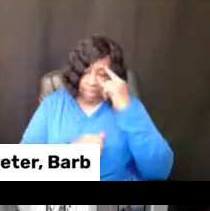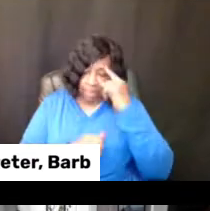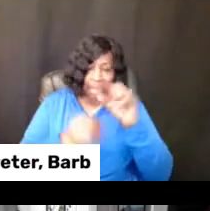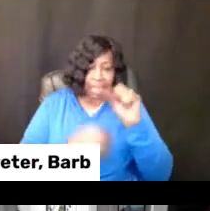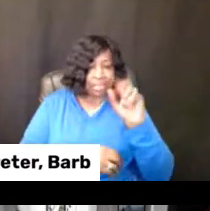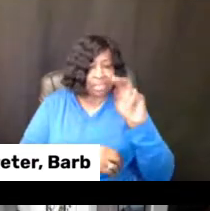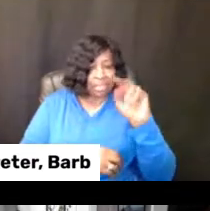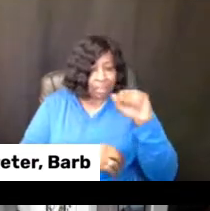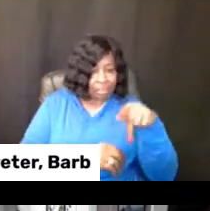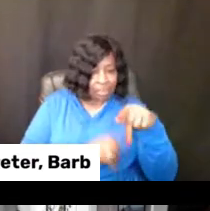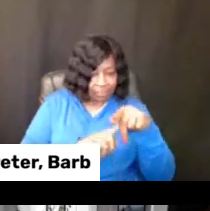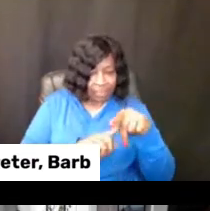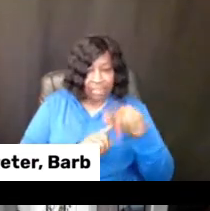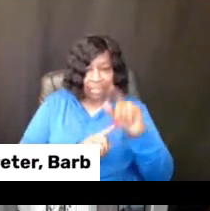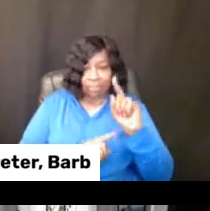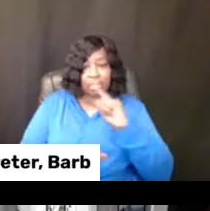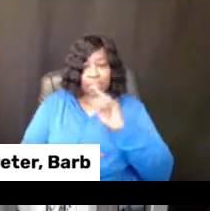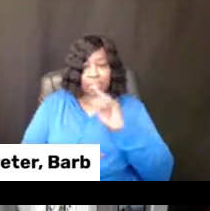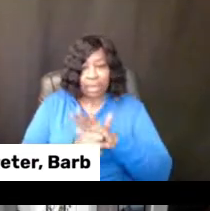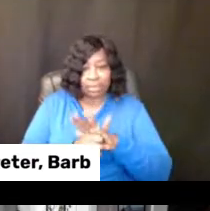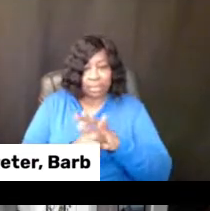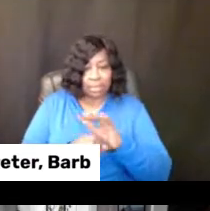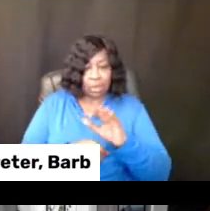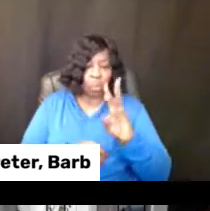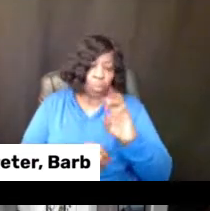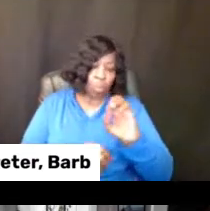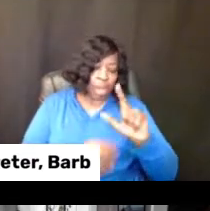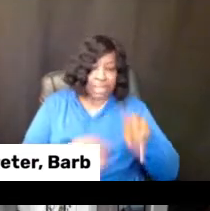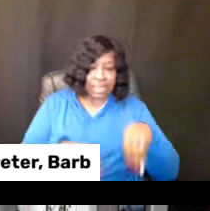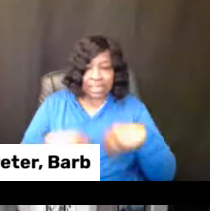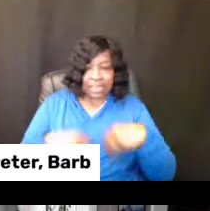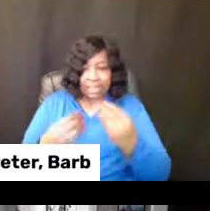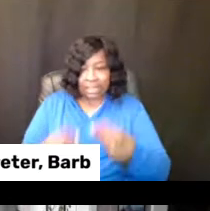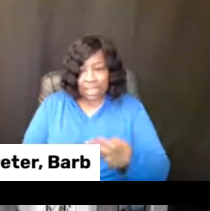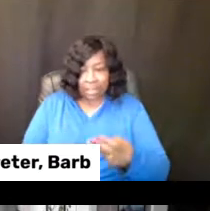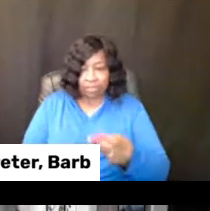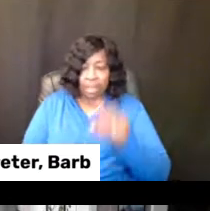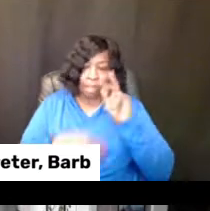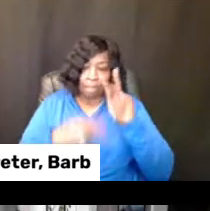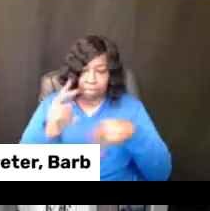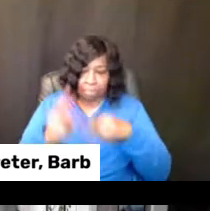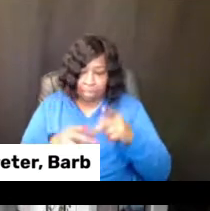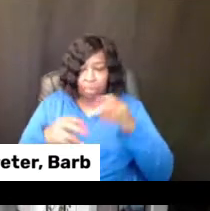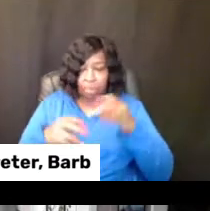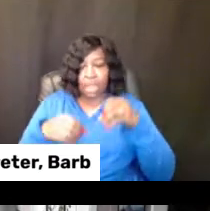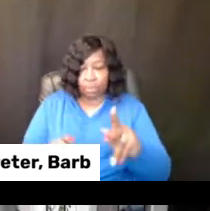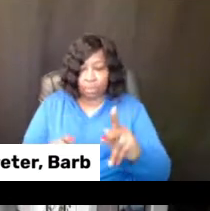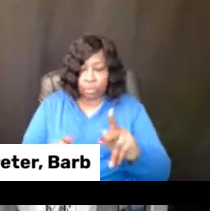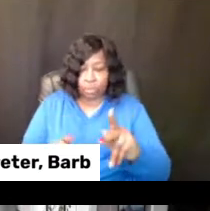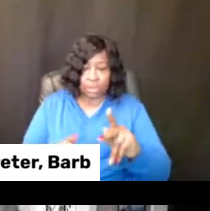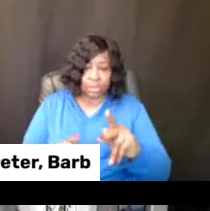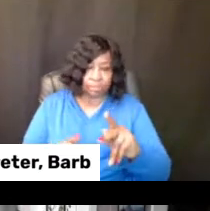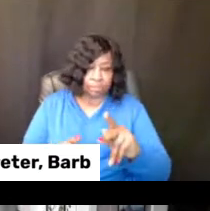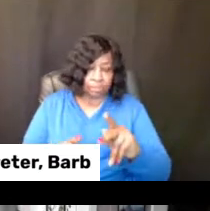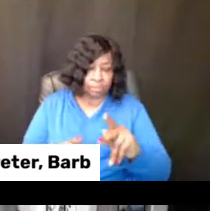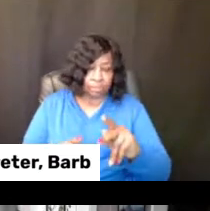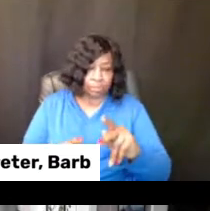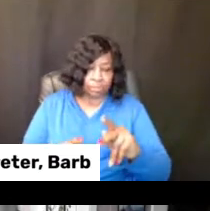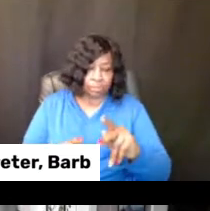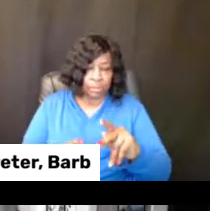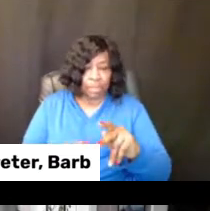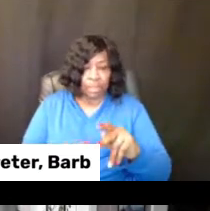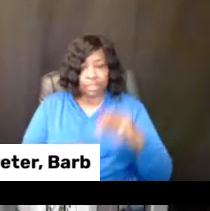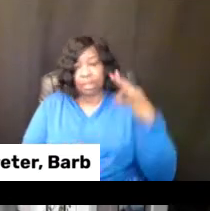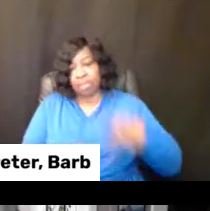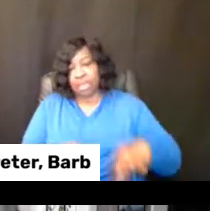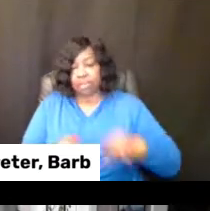that guarantee or give BIPOC farmer or people the opportunity to benefit in